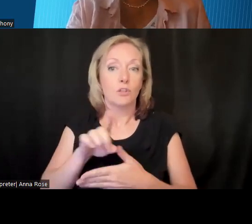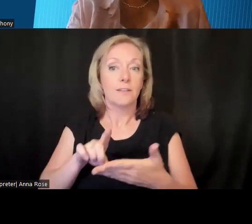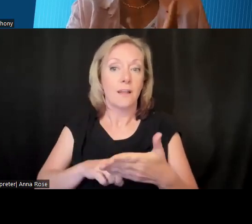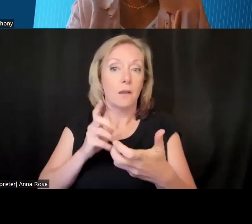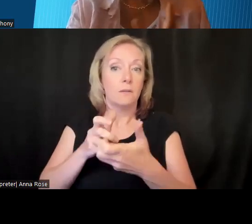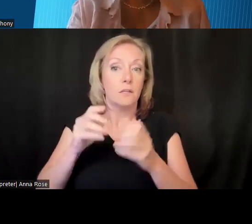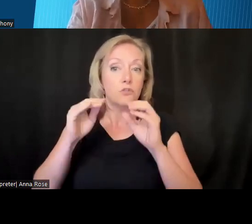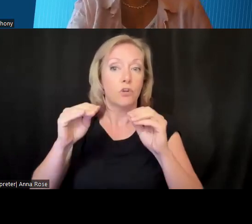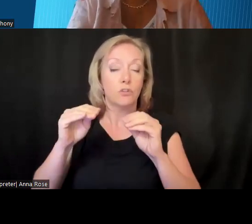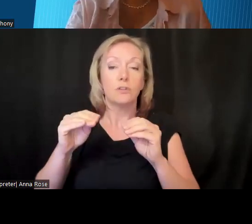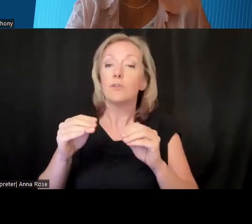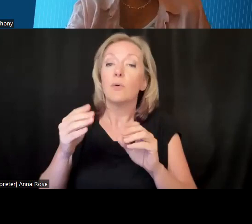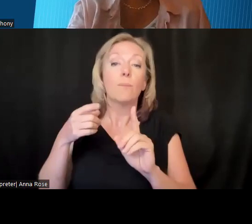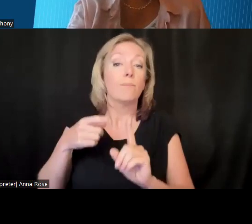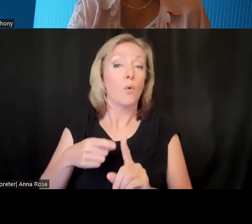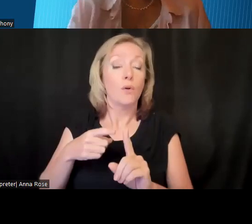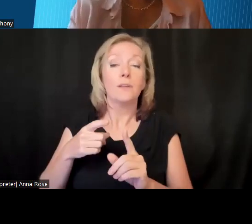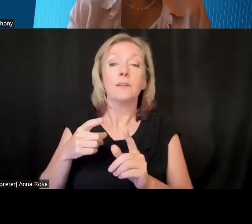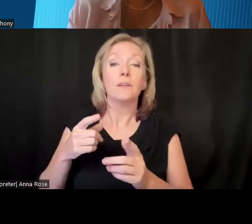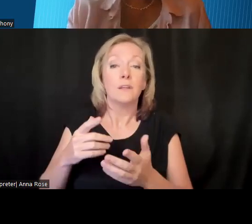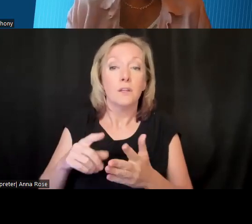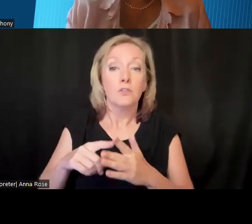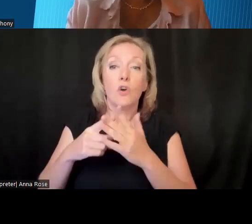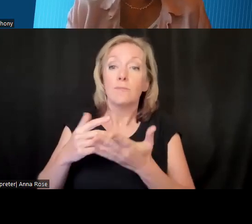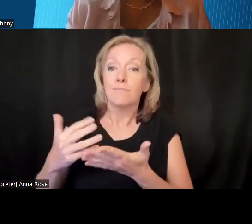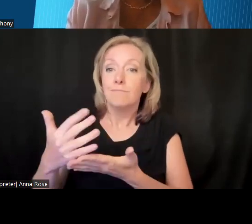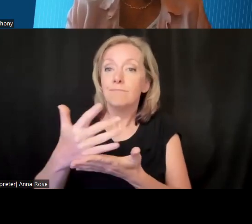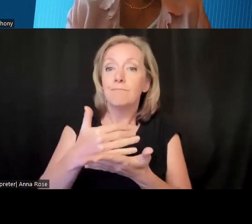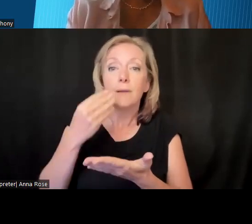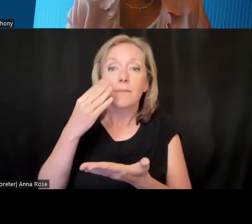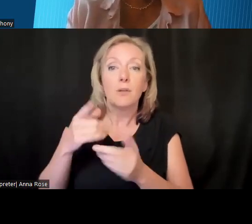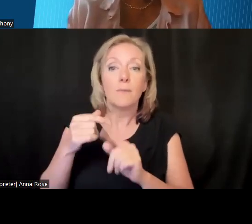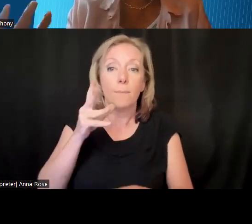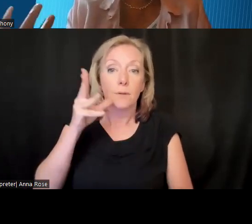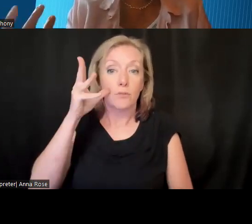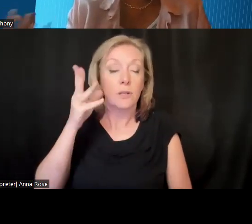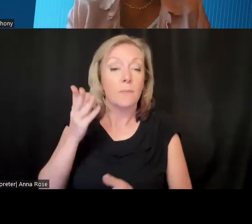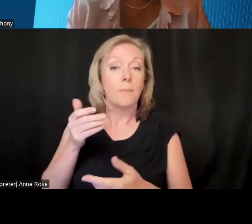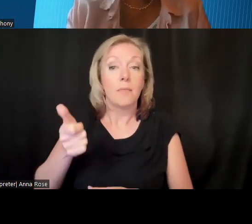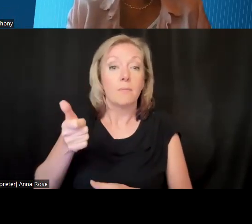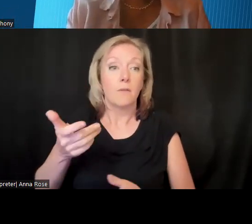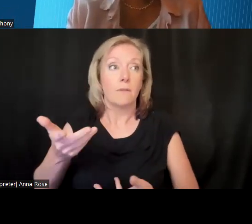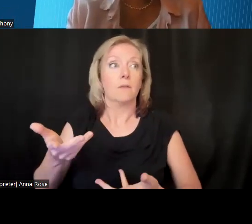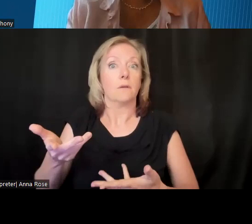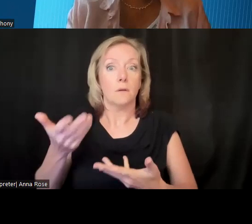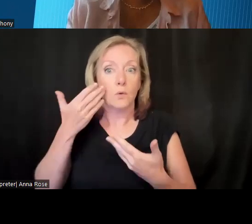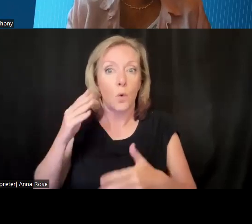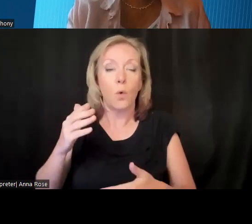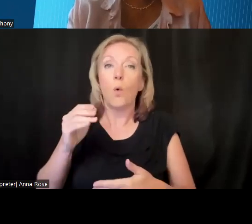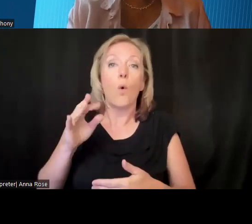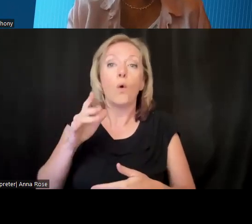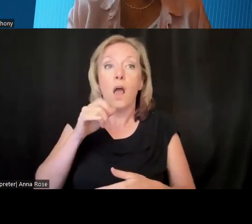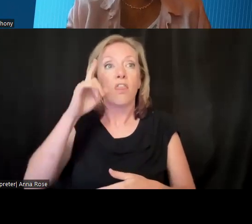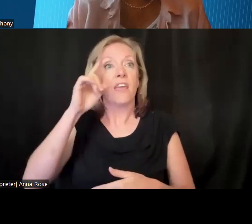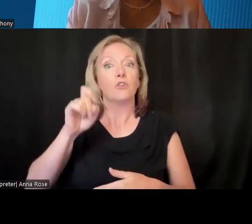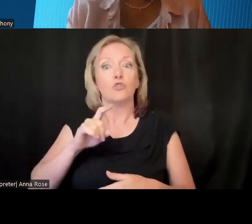line is just start to get some information from parents. They may not provide it without the inquiry. They may not think